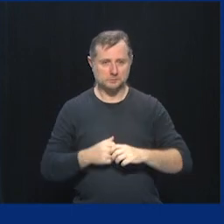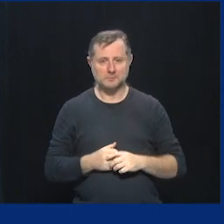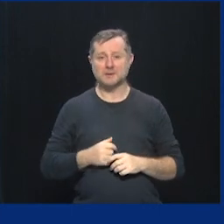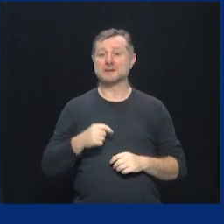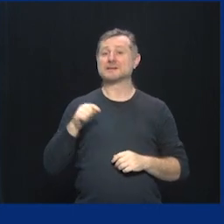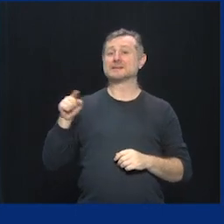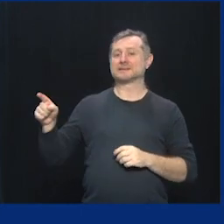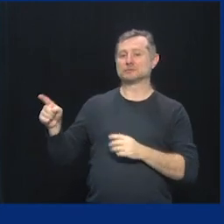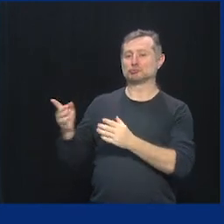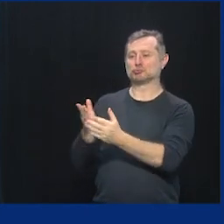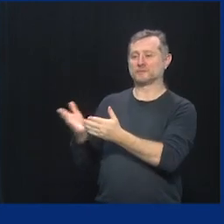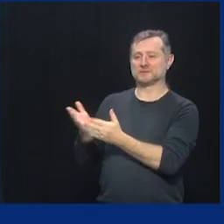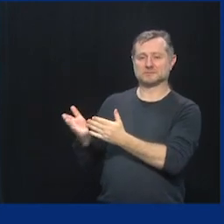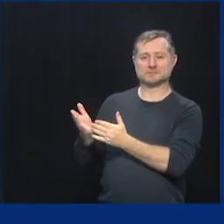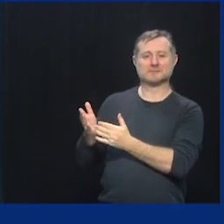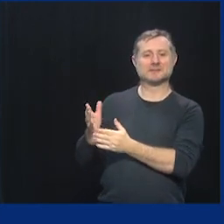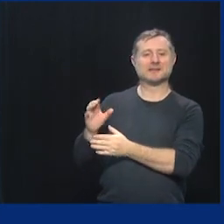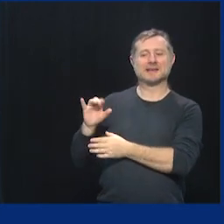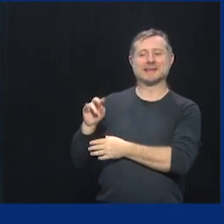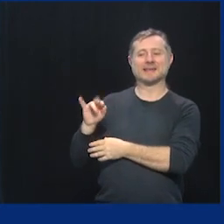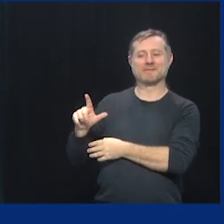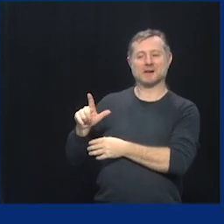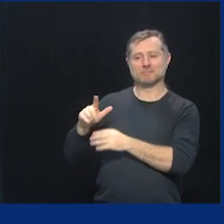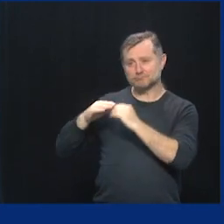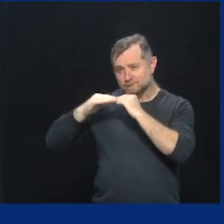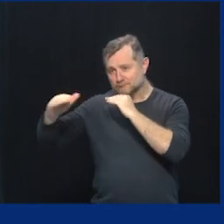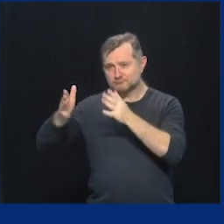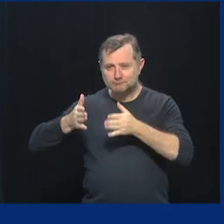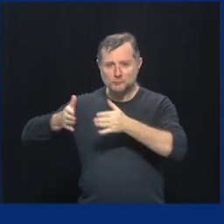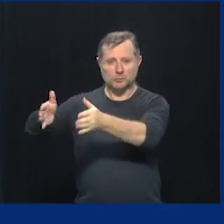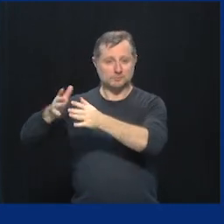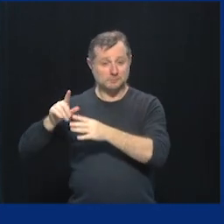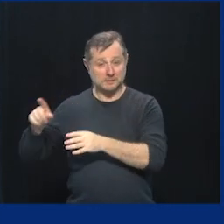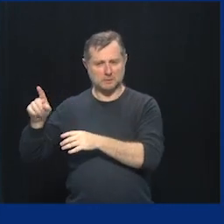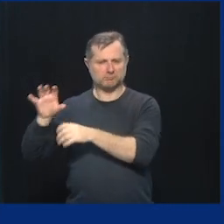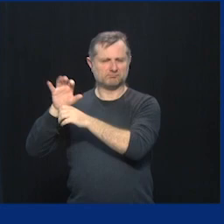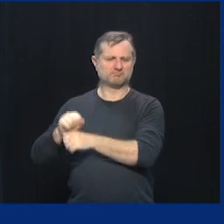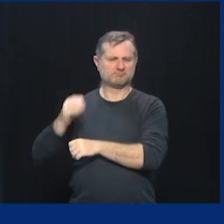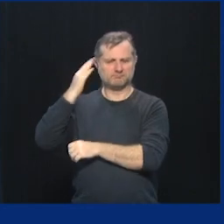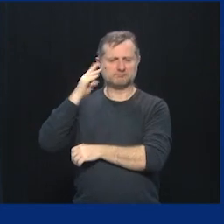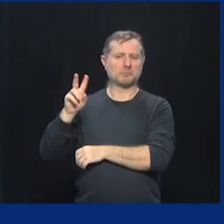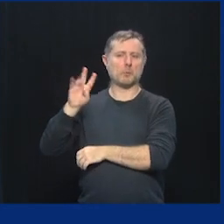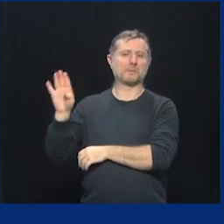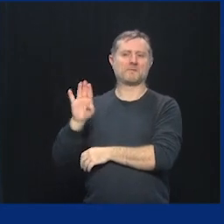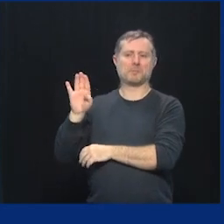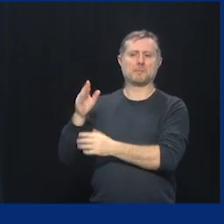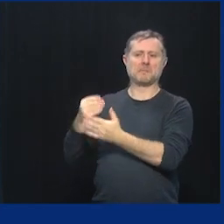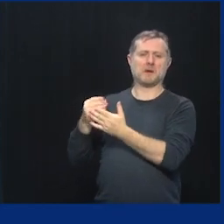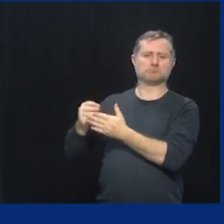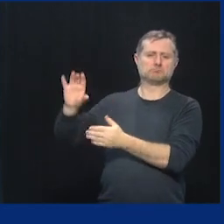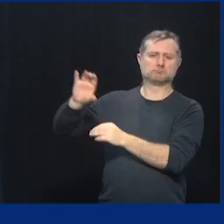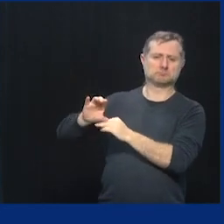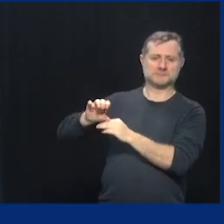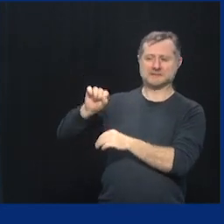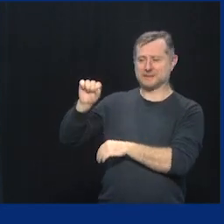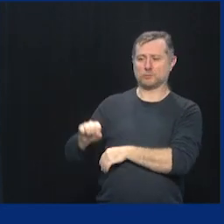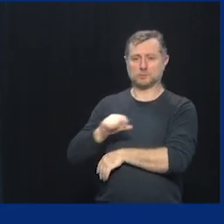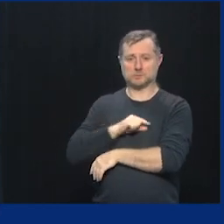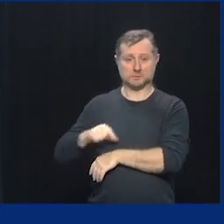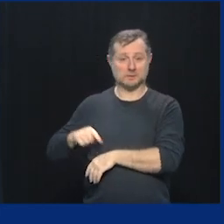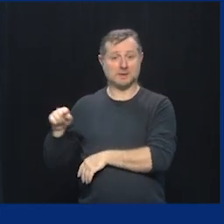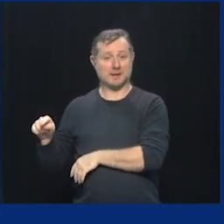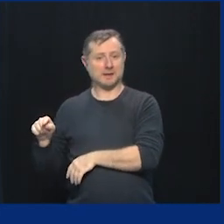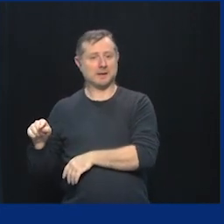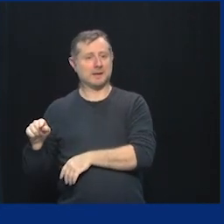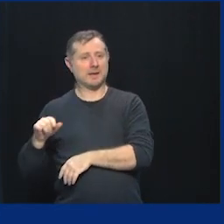Service and Labor, someone who worked to secure $2 billion for South Queens, I, Danique Miller. Thank you.